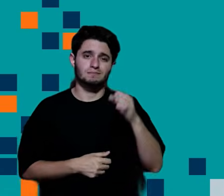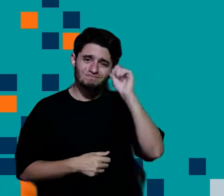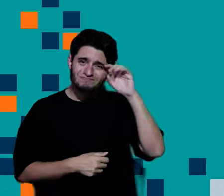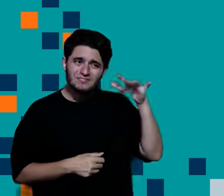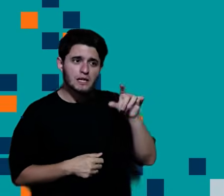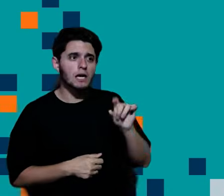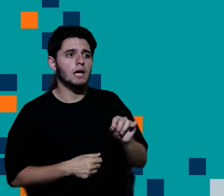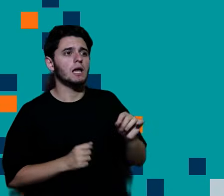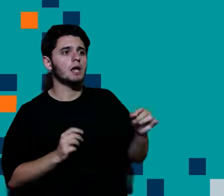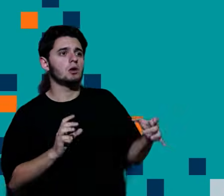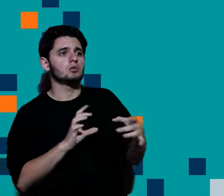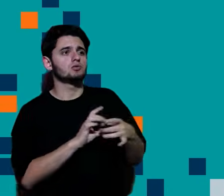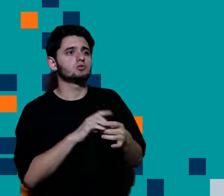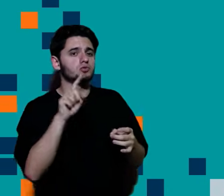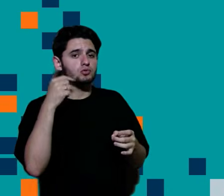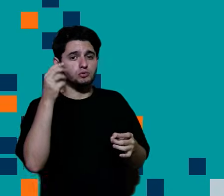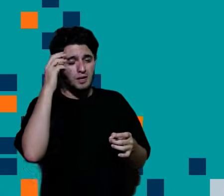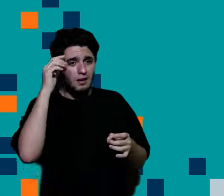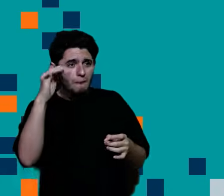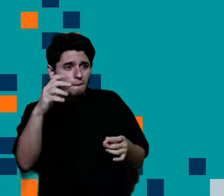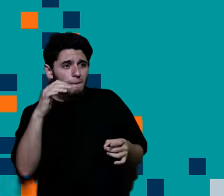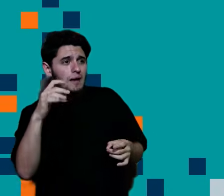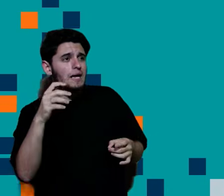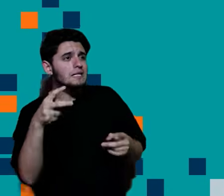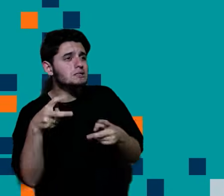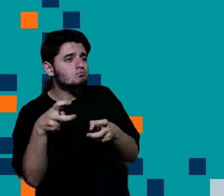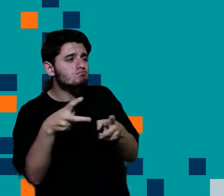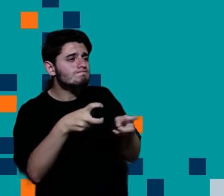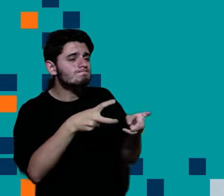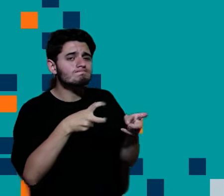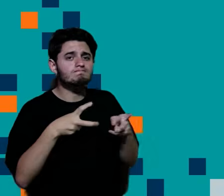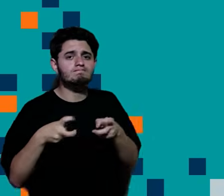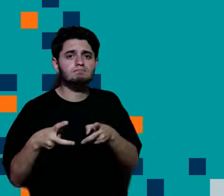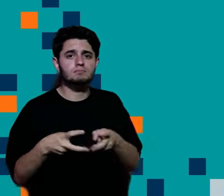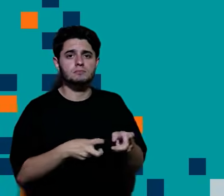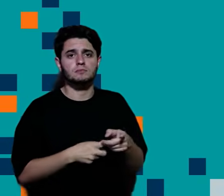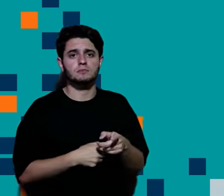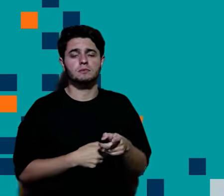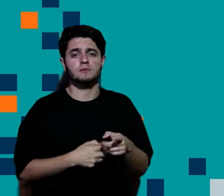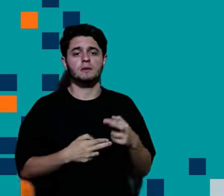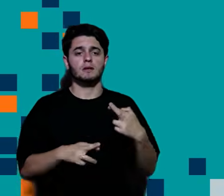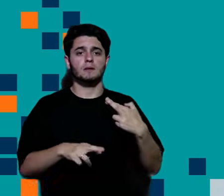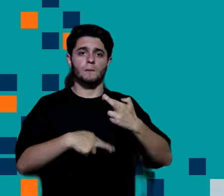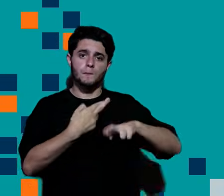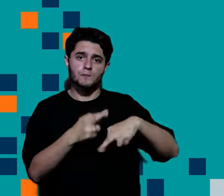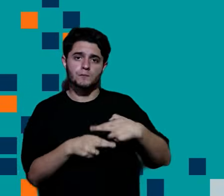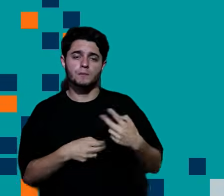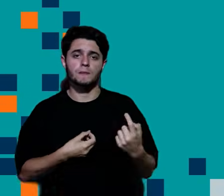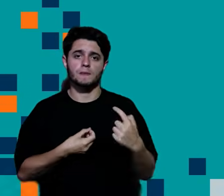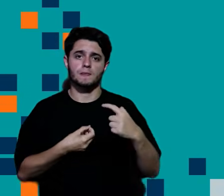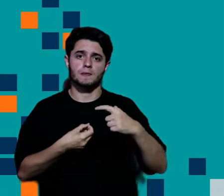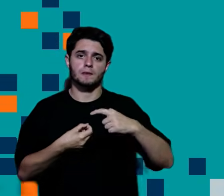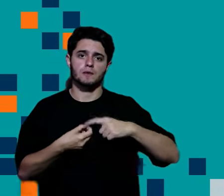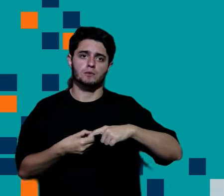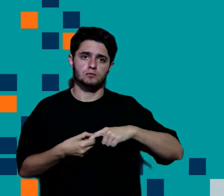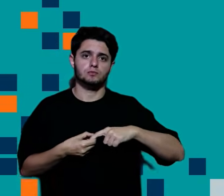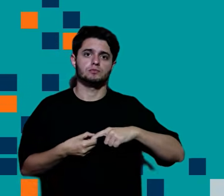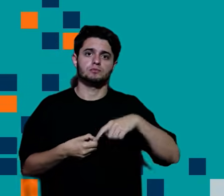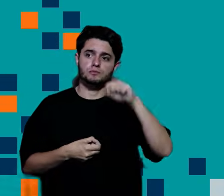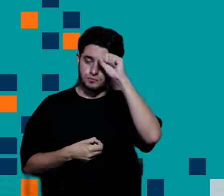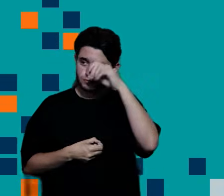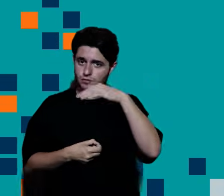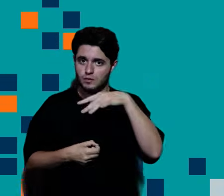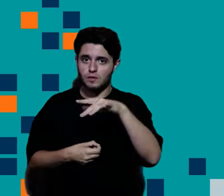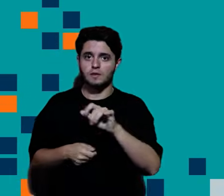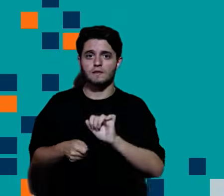looking at the connection of our mind and perception and its relationship back to the idea of placemaking,